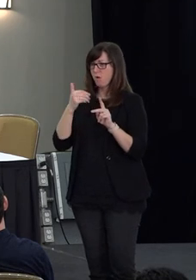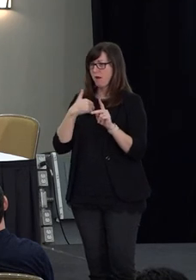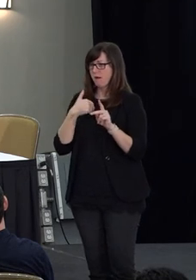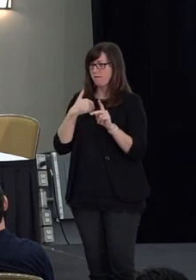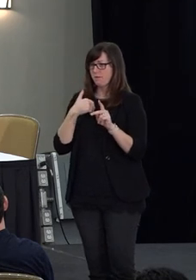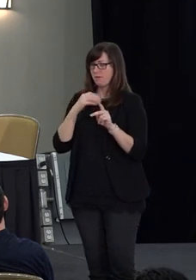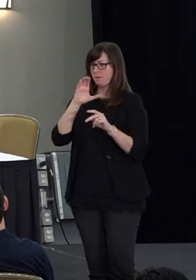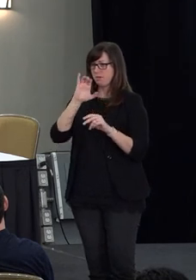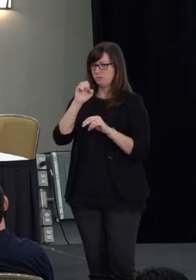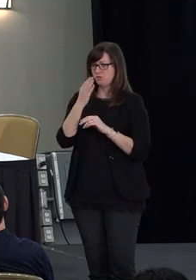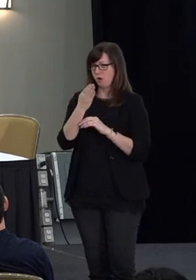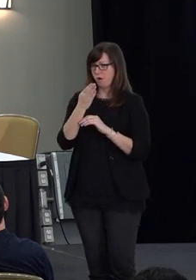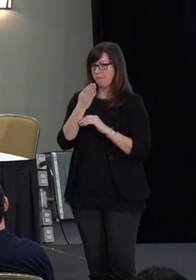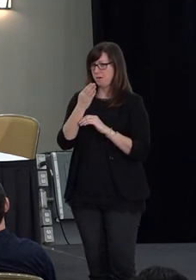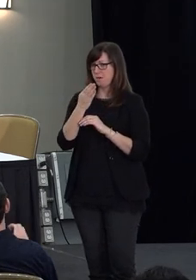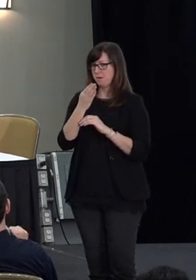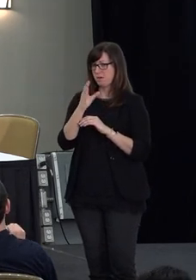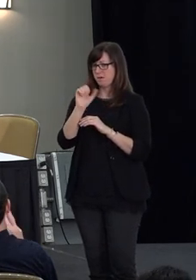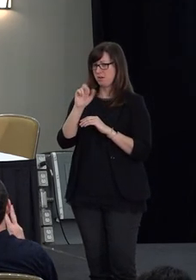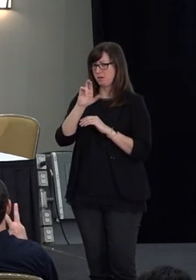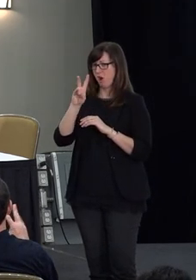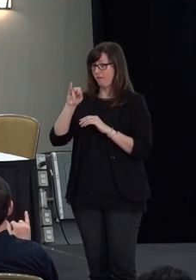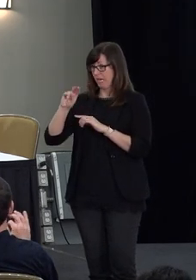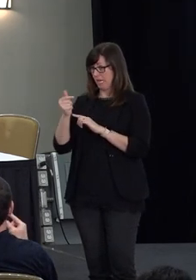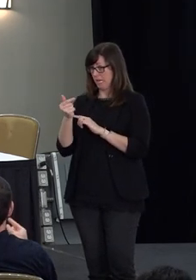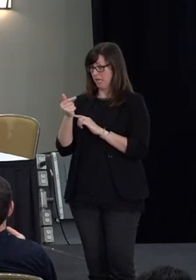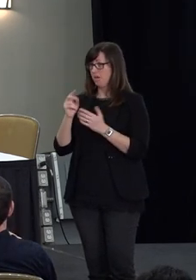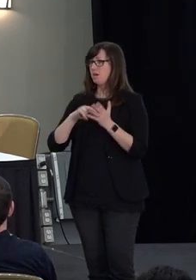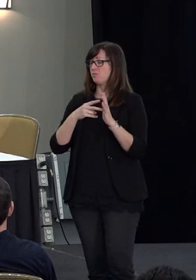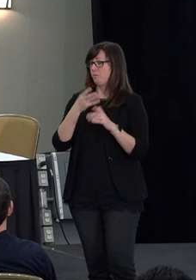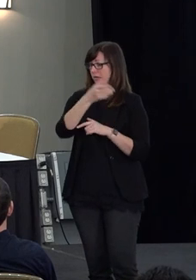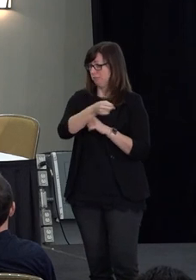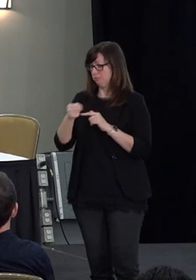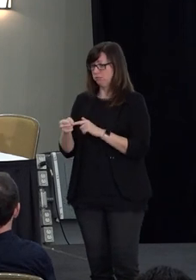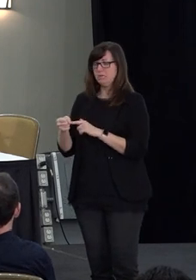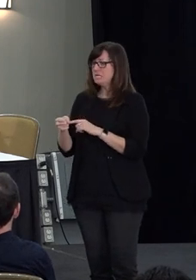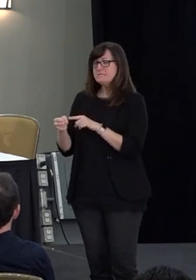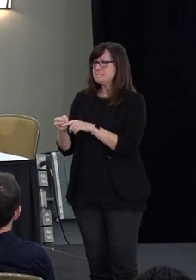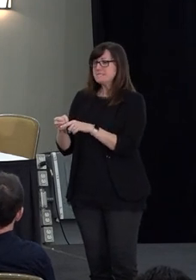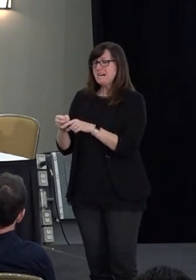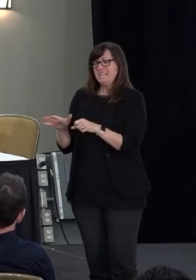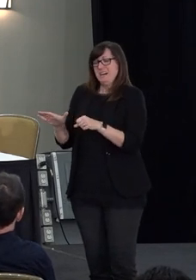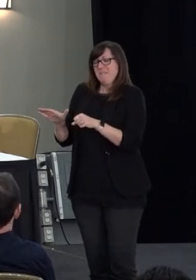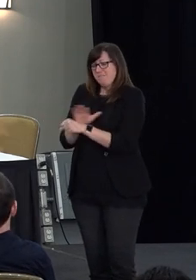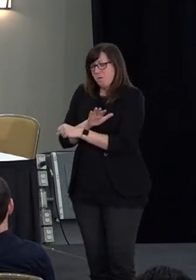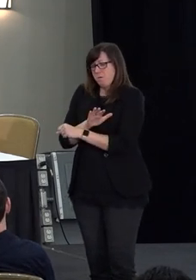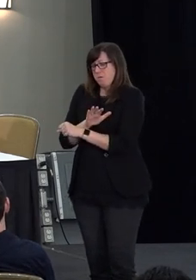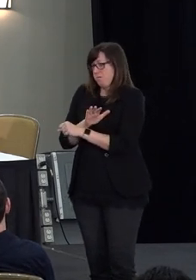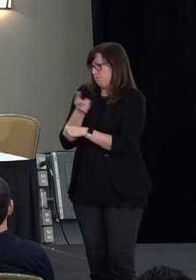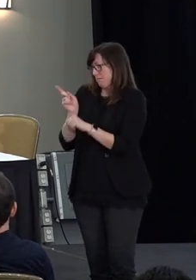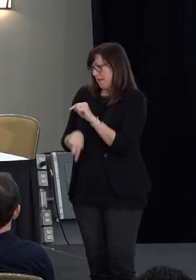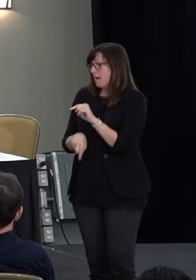carving, where an individual might not be able to do the whole job, but could do